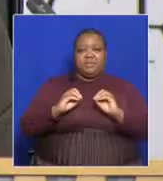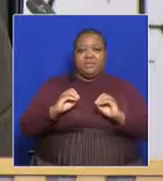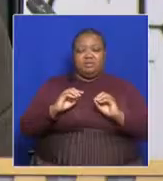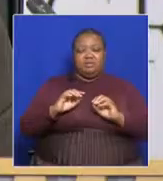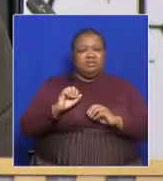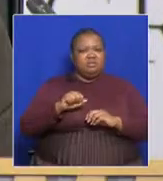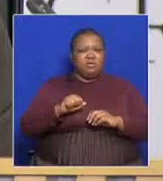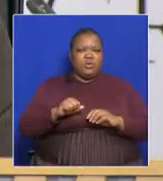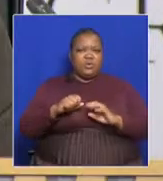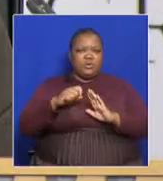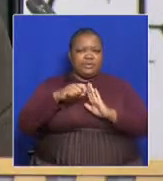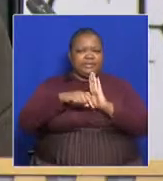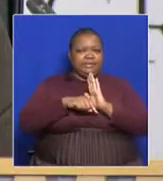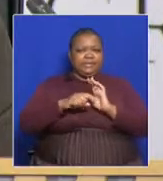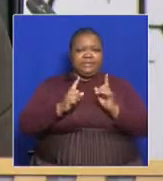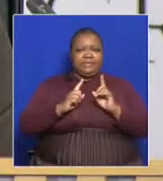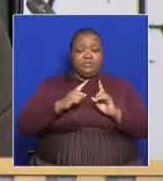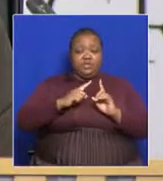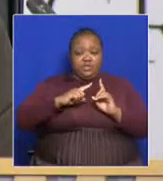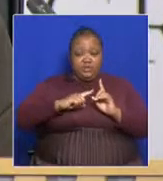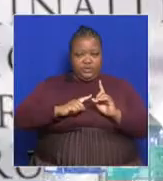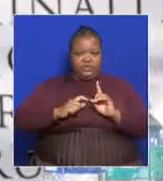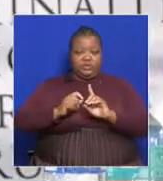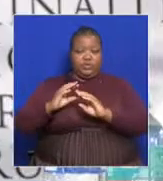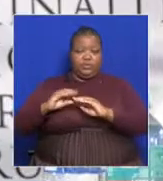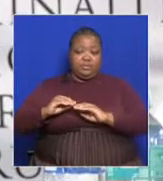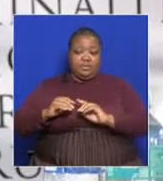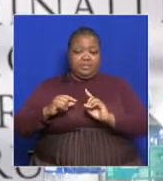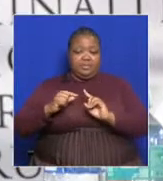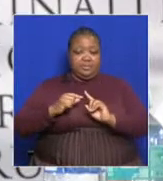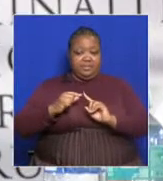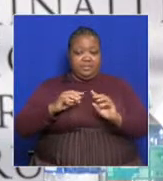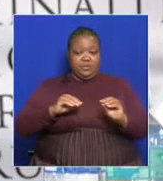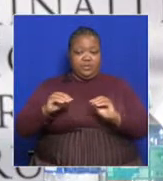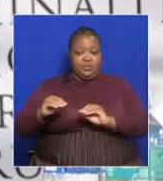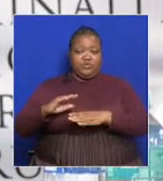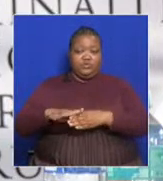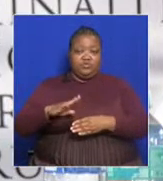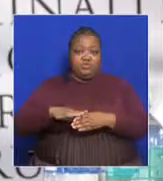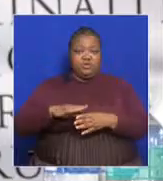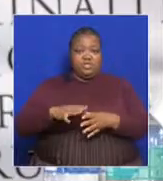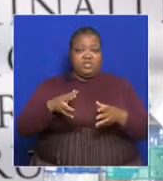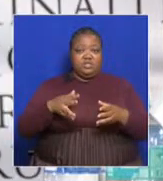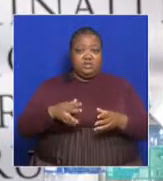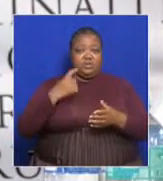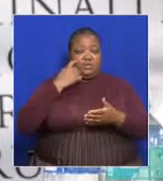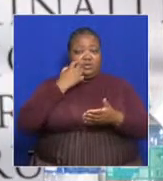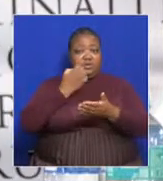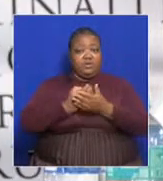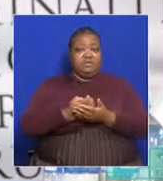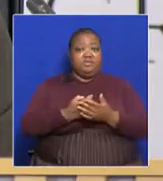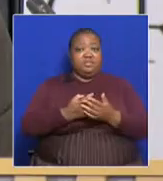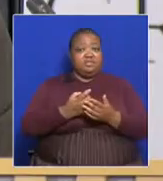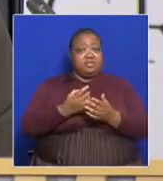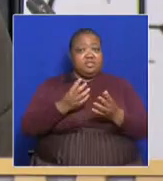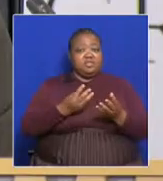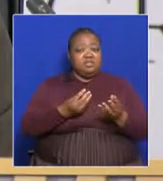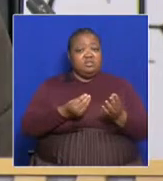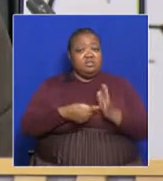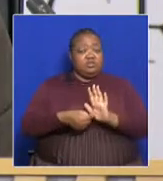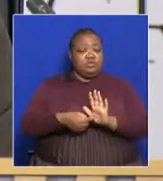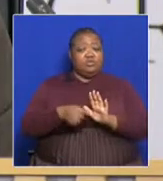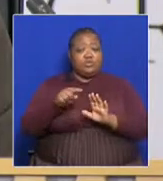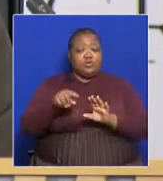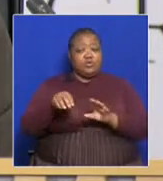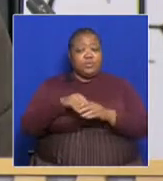this member is being moved, and these are the reasons. And if evidence were to be produced that in fact you were an active part of this and it was not